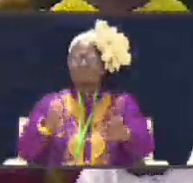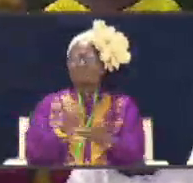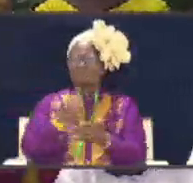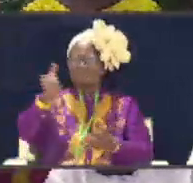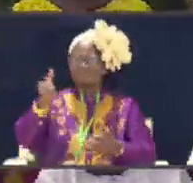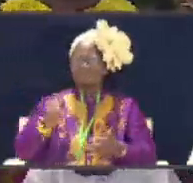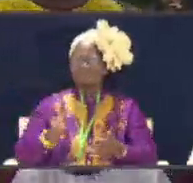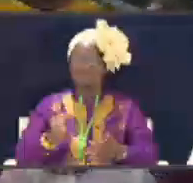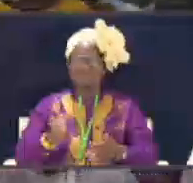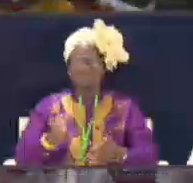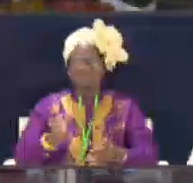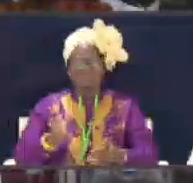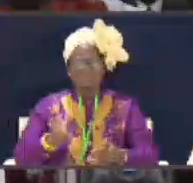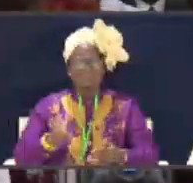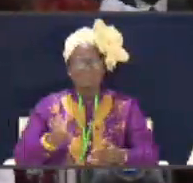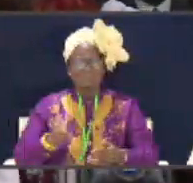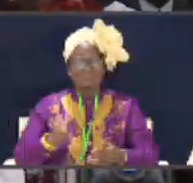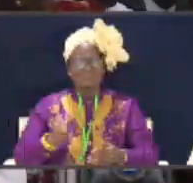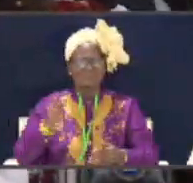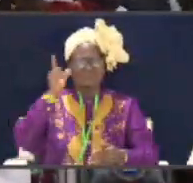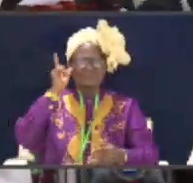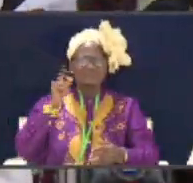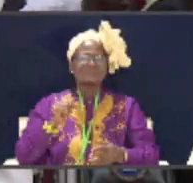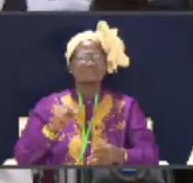Just be seated for a moment.